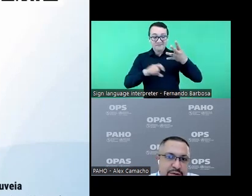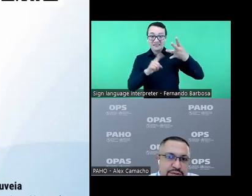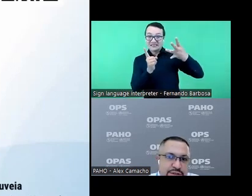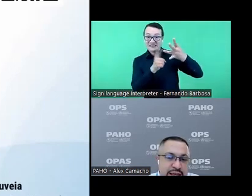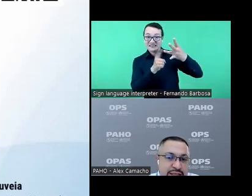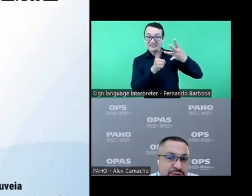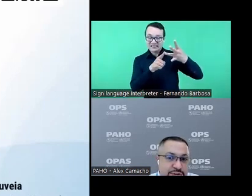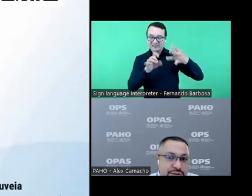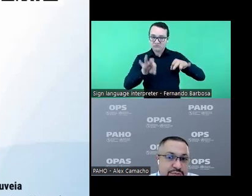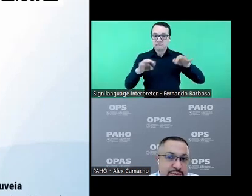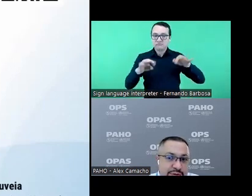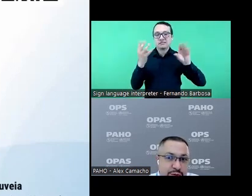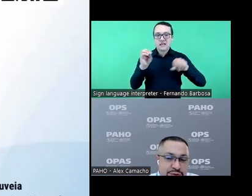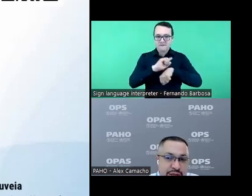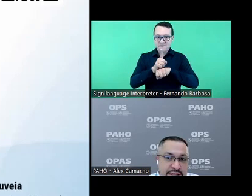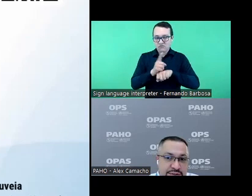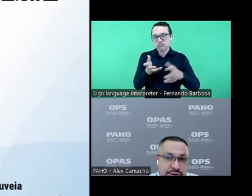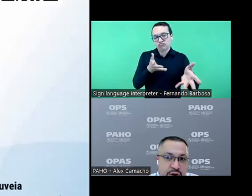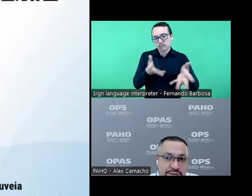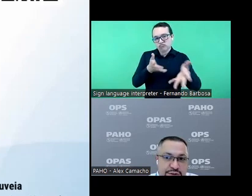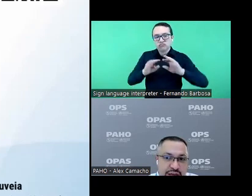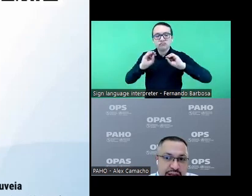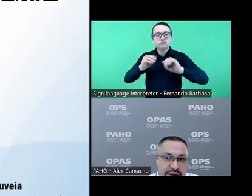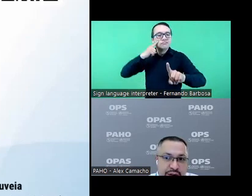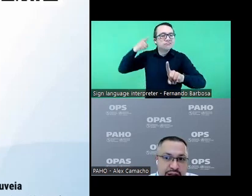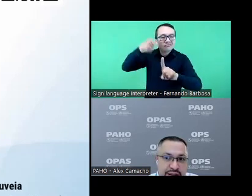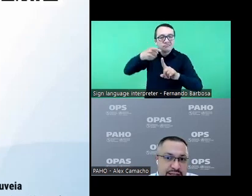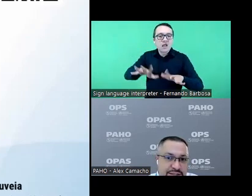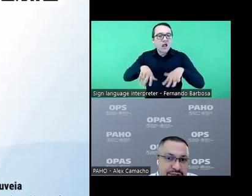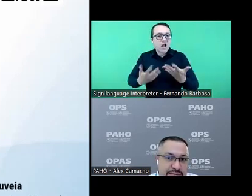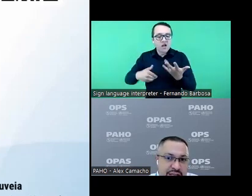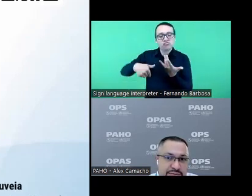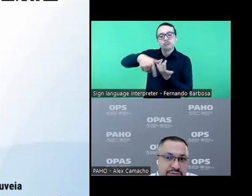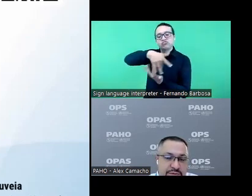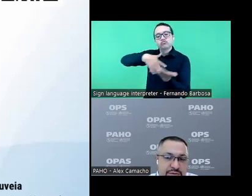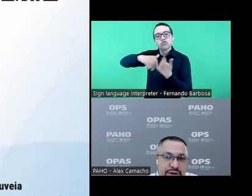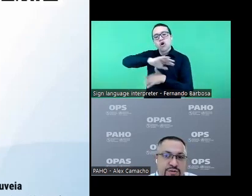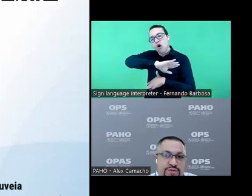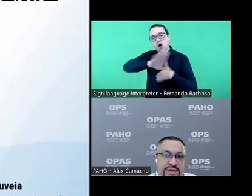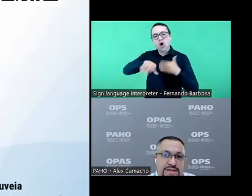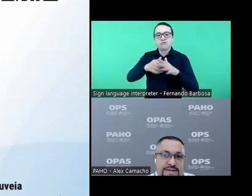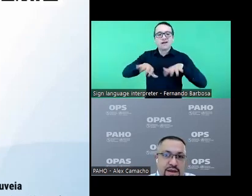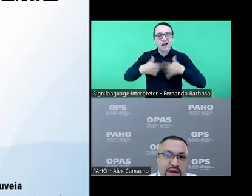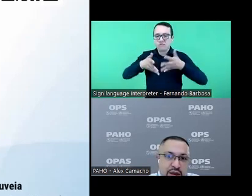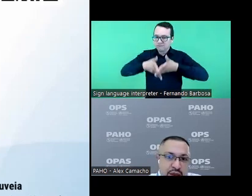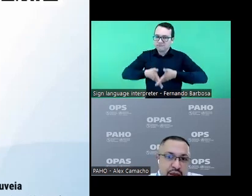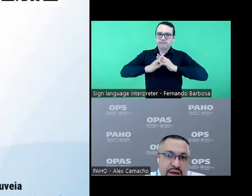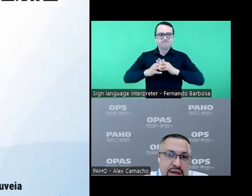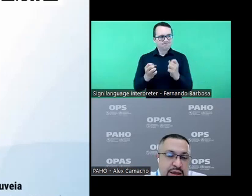90 minutes. The session's primary focus today is on whole of society in urban health disaster risk management from theory to practice.